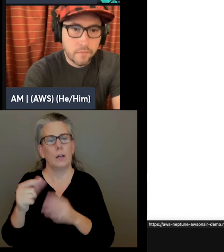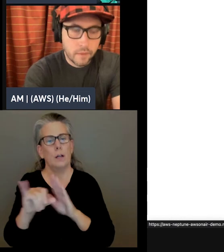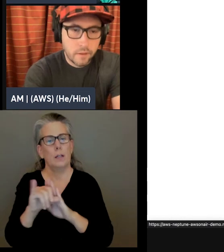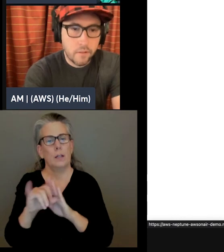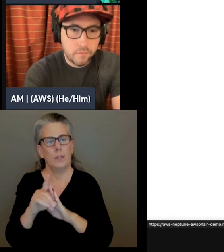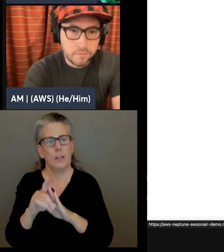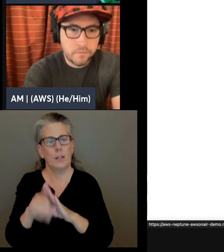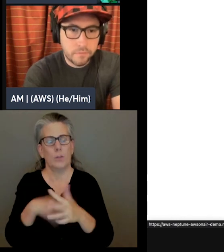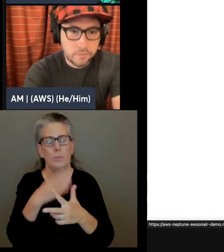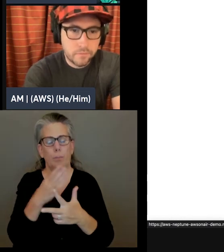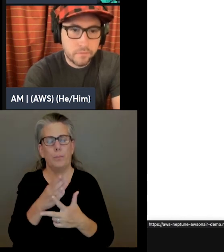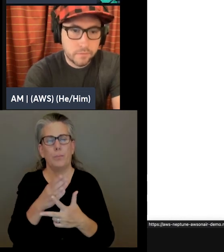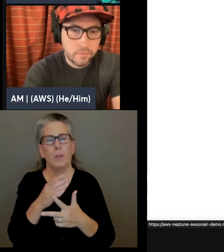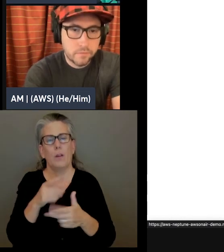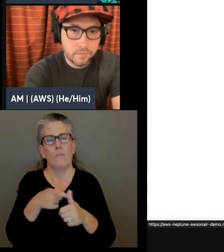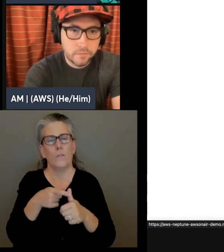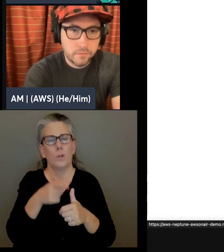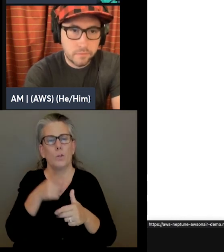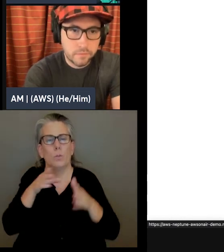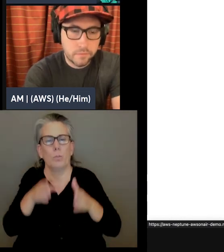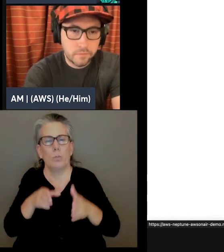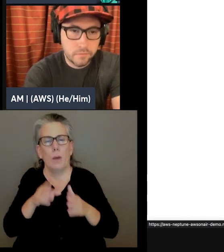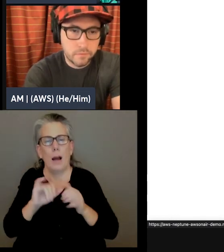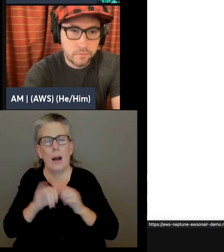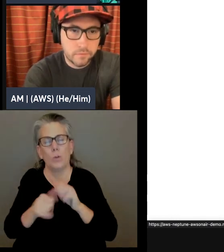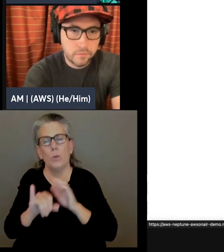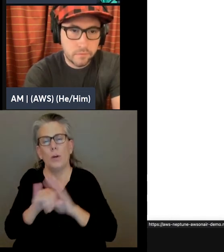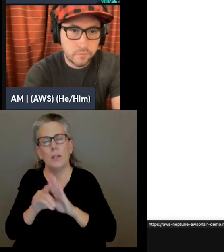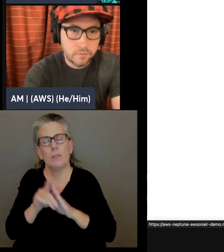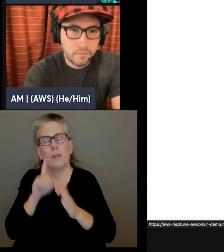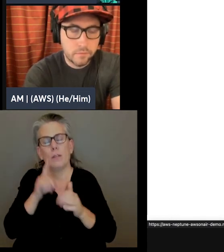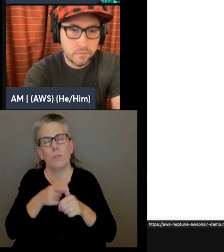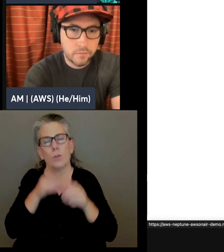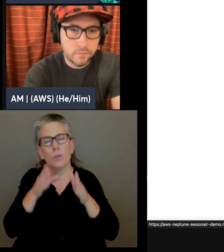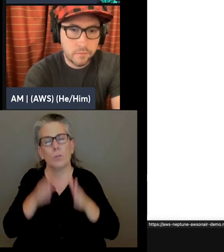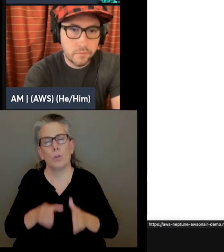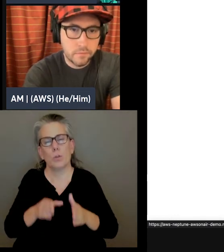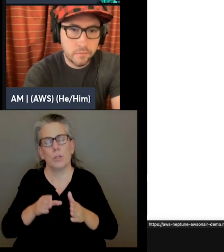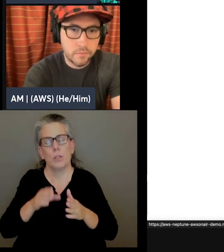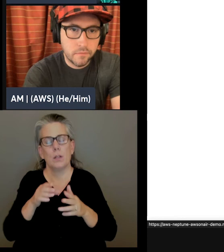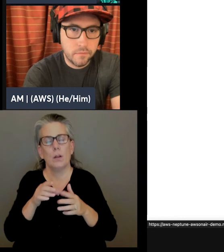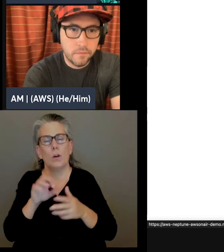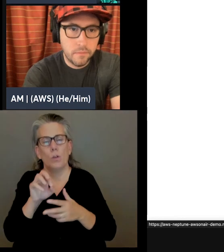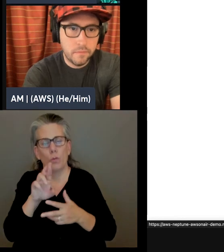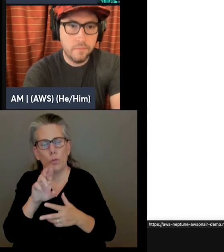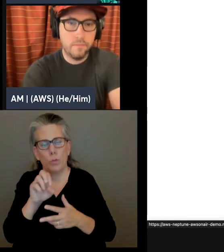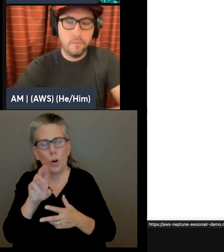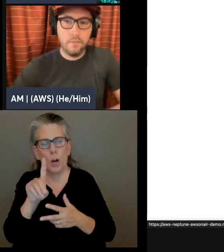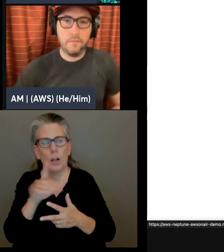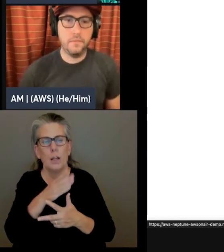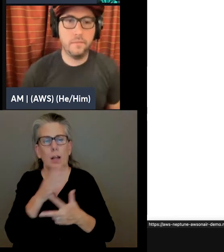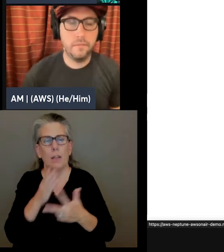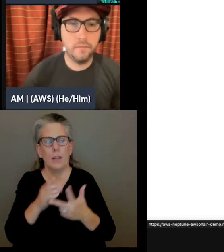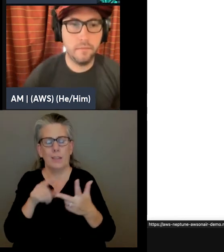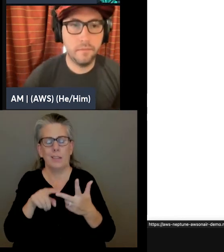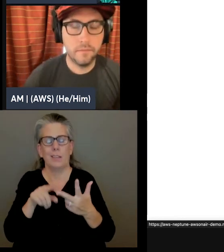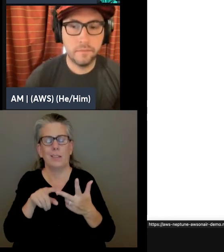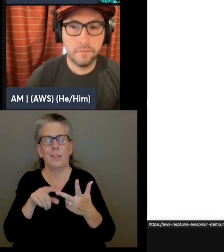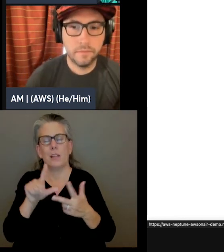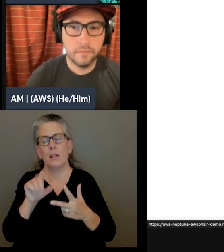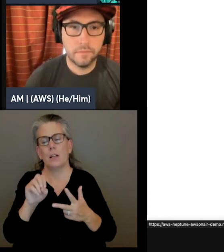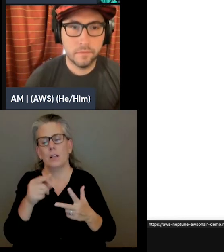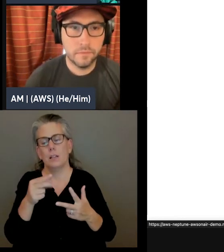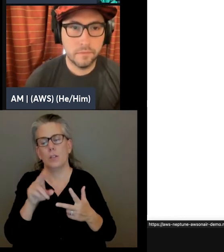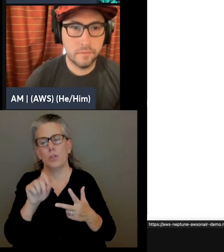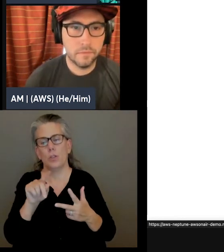synthetic fraud. And then the last one is logistics analysis for transportation networks. So those are kind of the places that